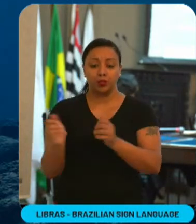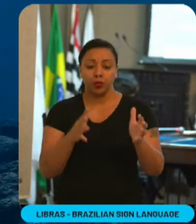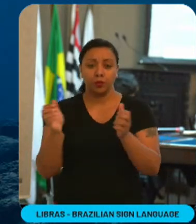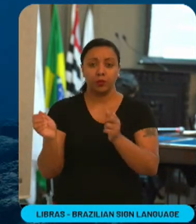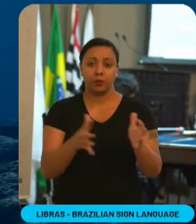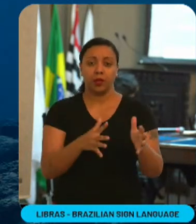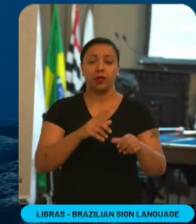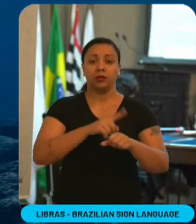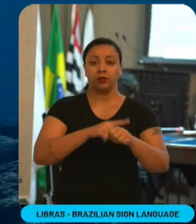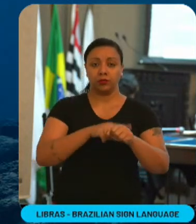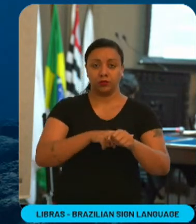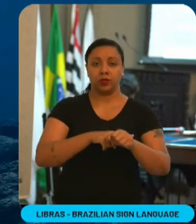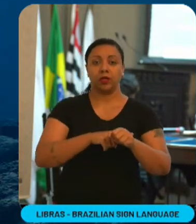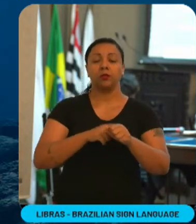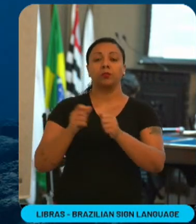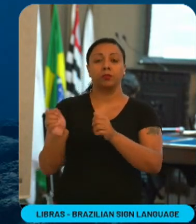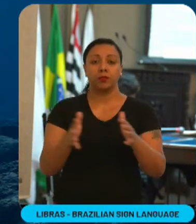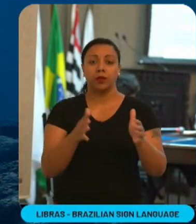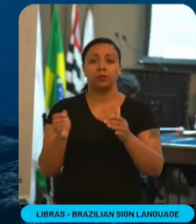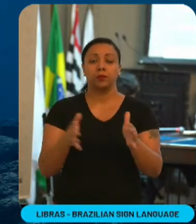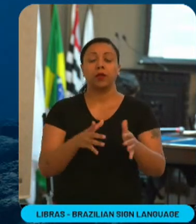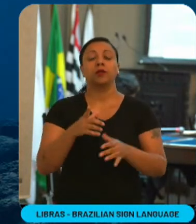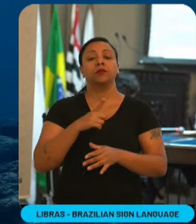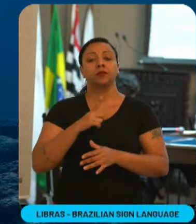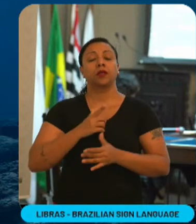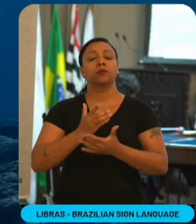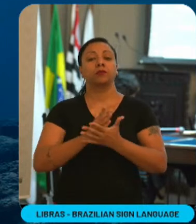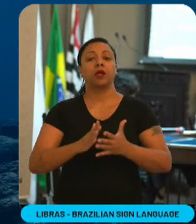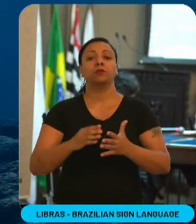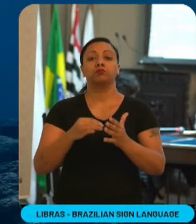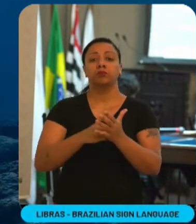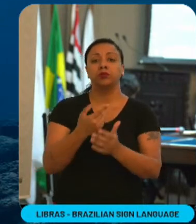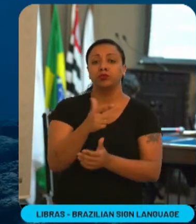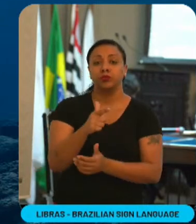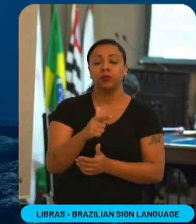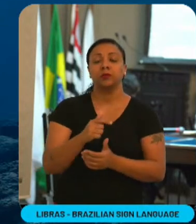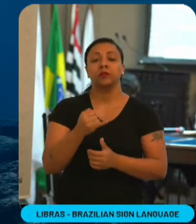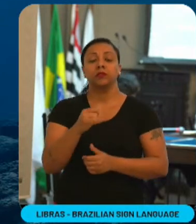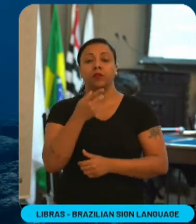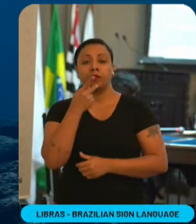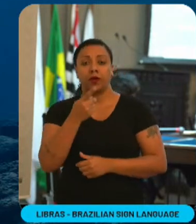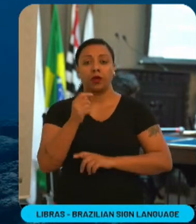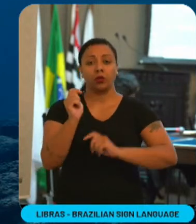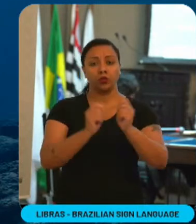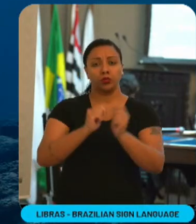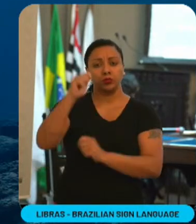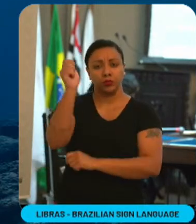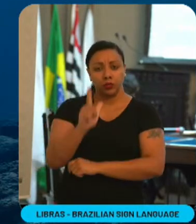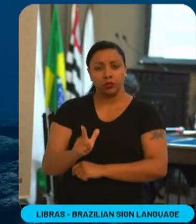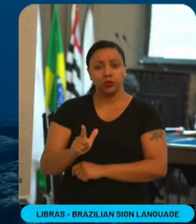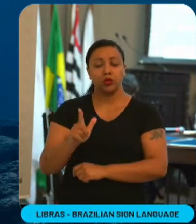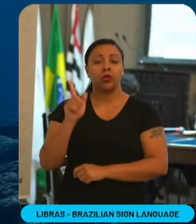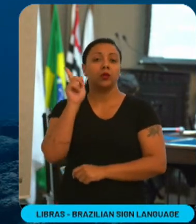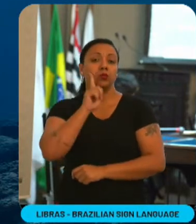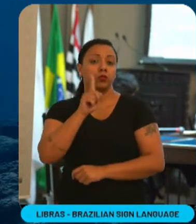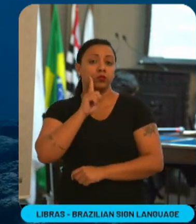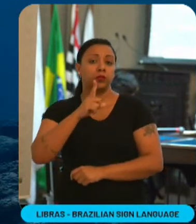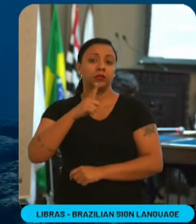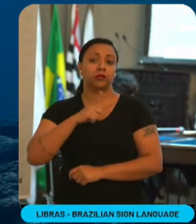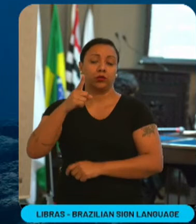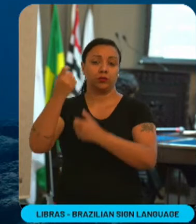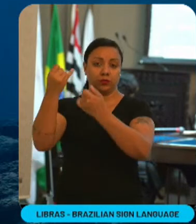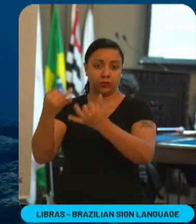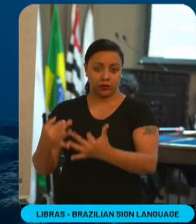anywhere in the world. Everything that was produced in the regions during a certain period. If I talk about